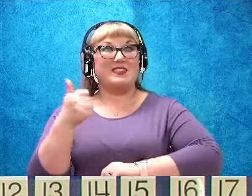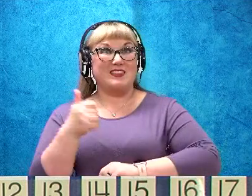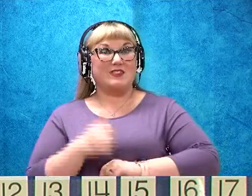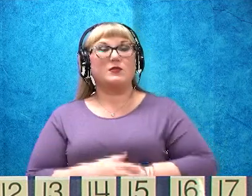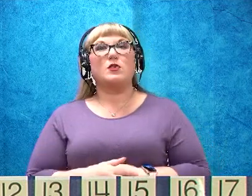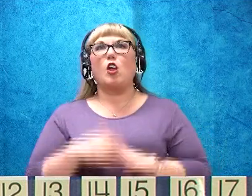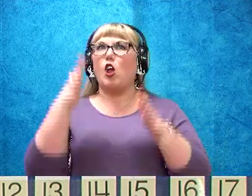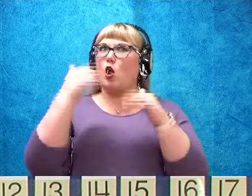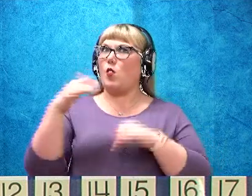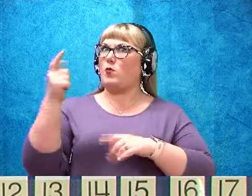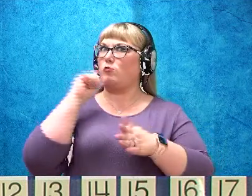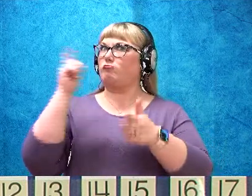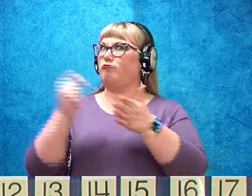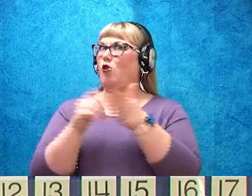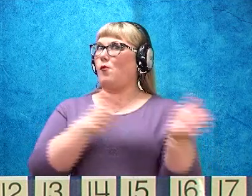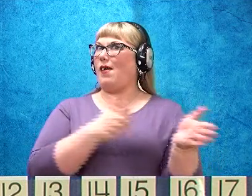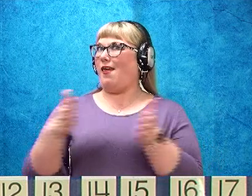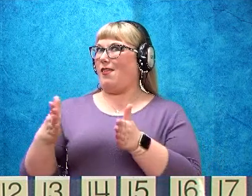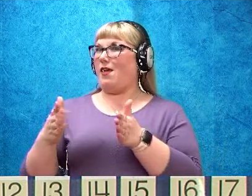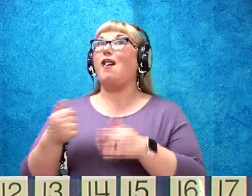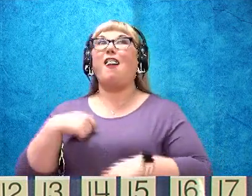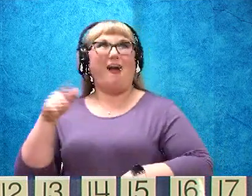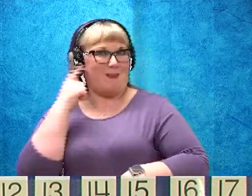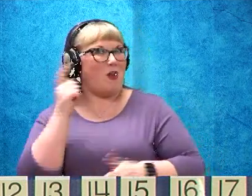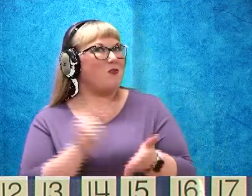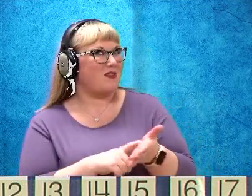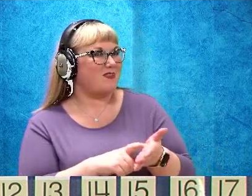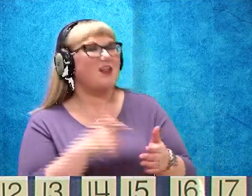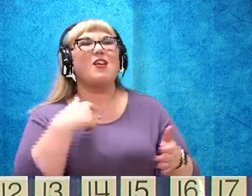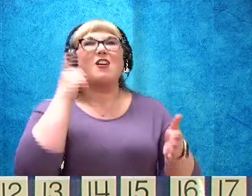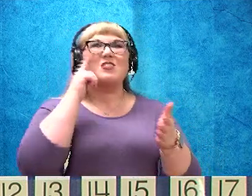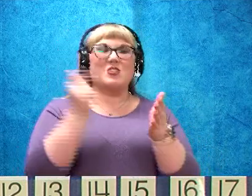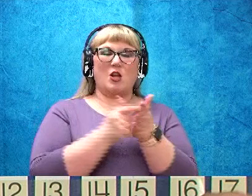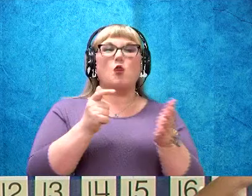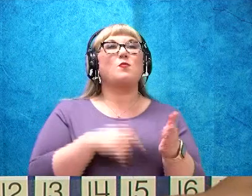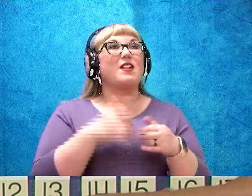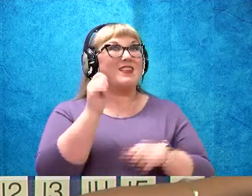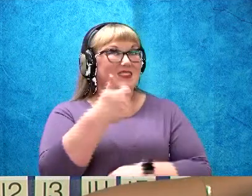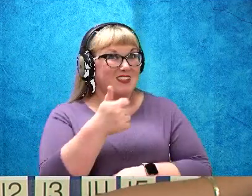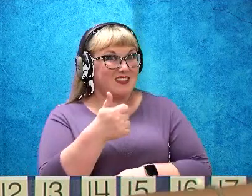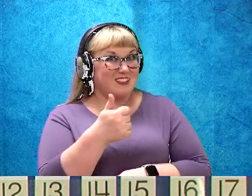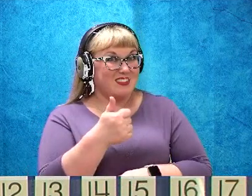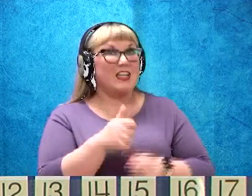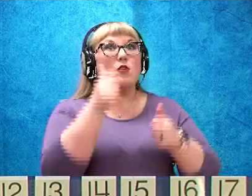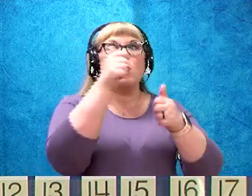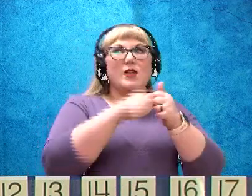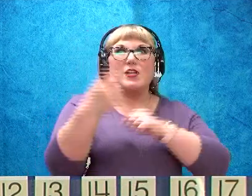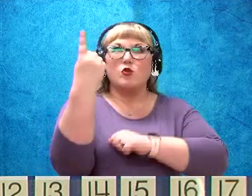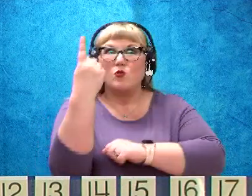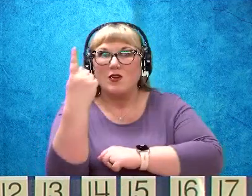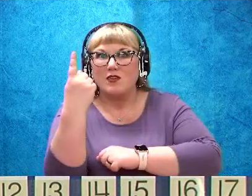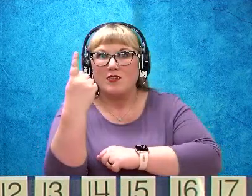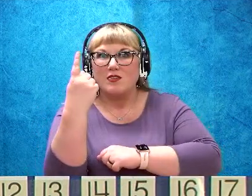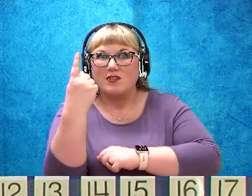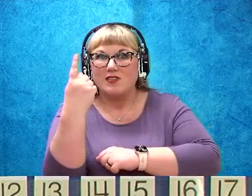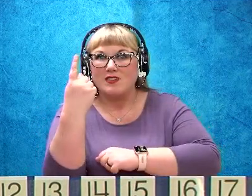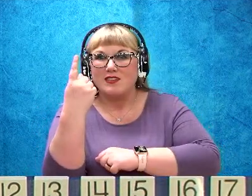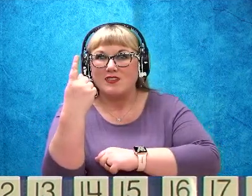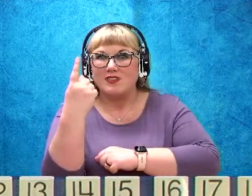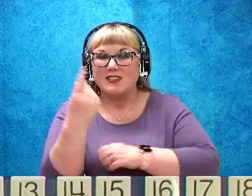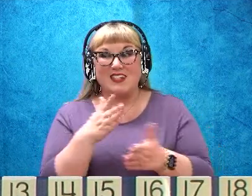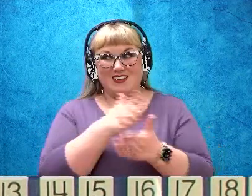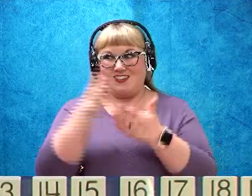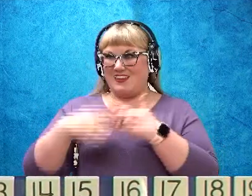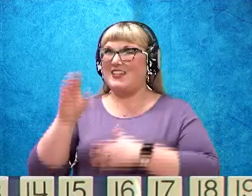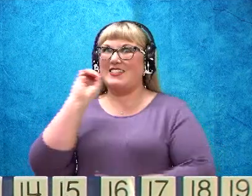I hope you noticed a pattern, because I did. I noticed when we counted by tens, each one ended in